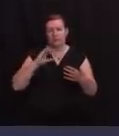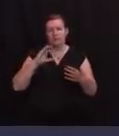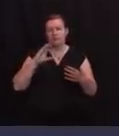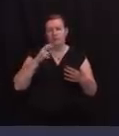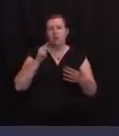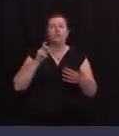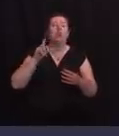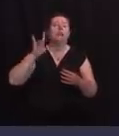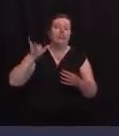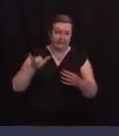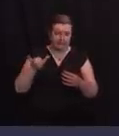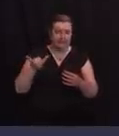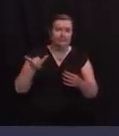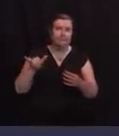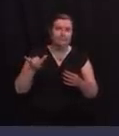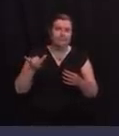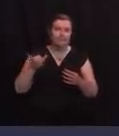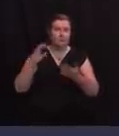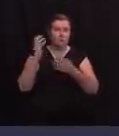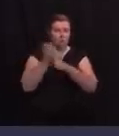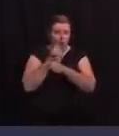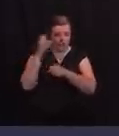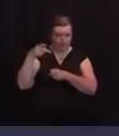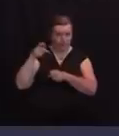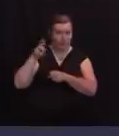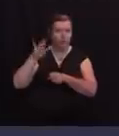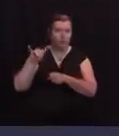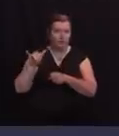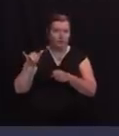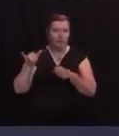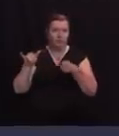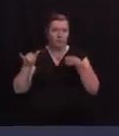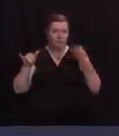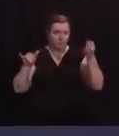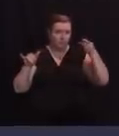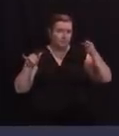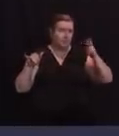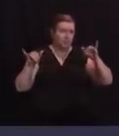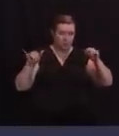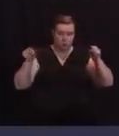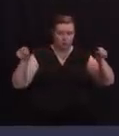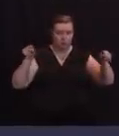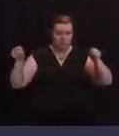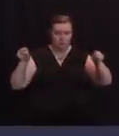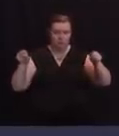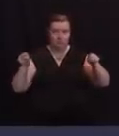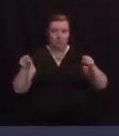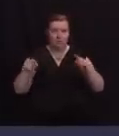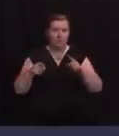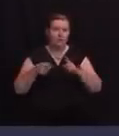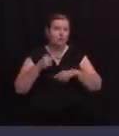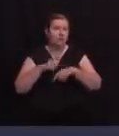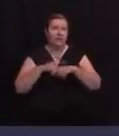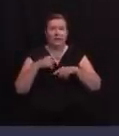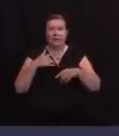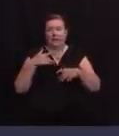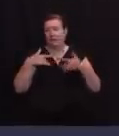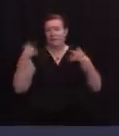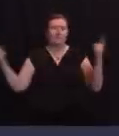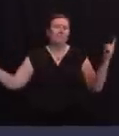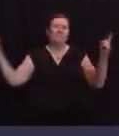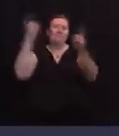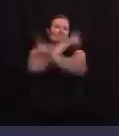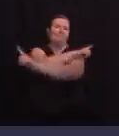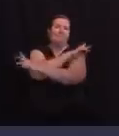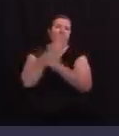in a similar spirit. I think we had been at one event before and missed each other, and we each were happy that we saw each other. No